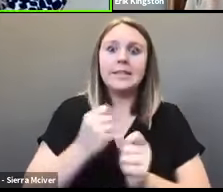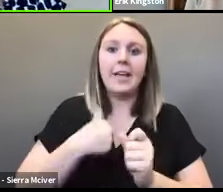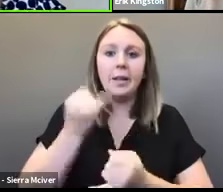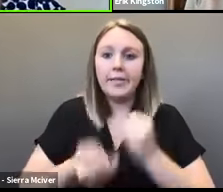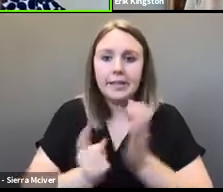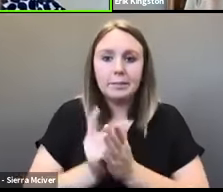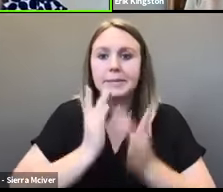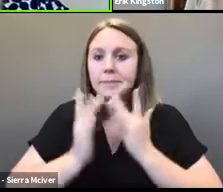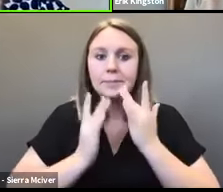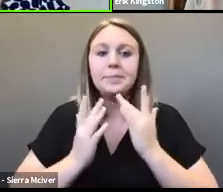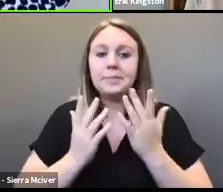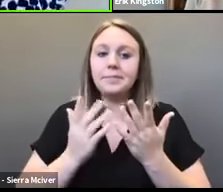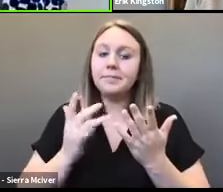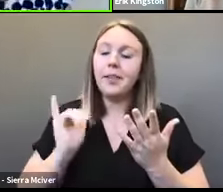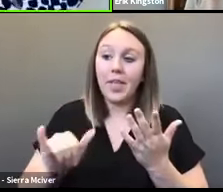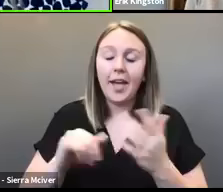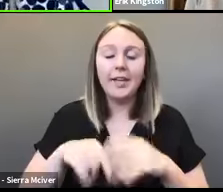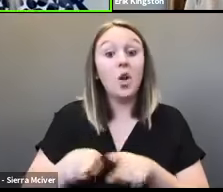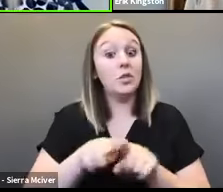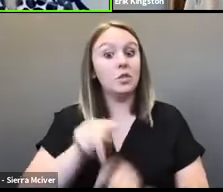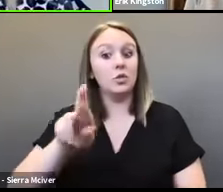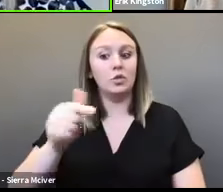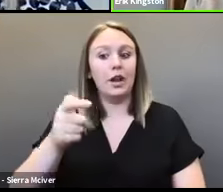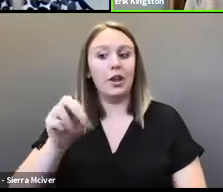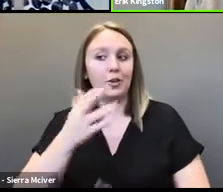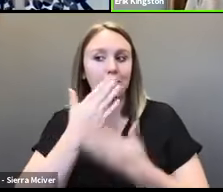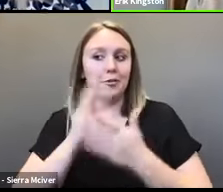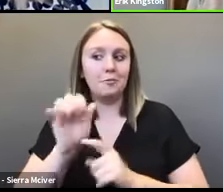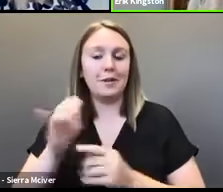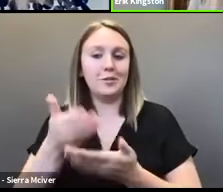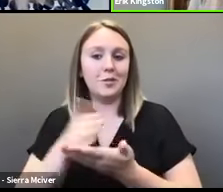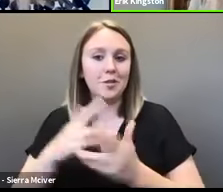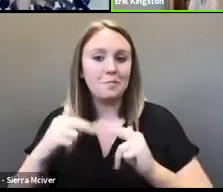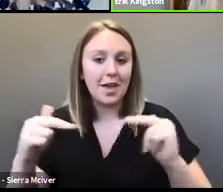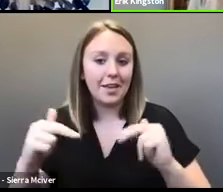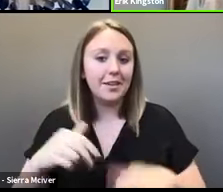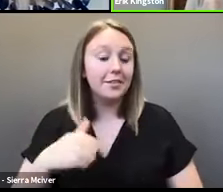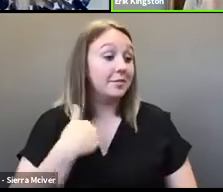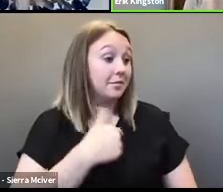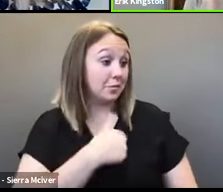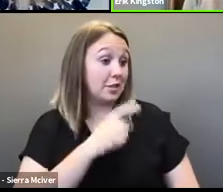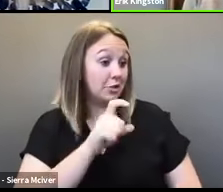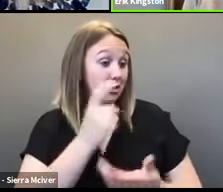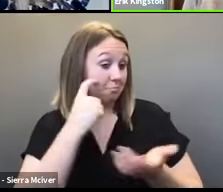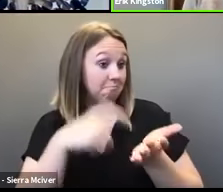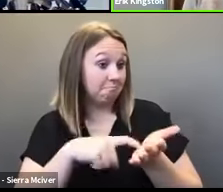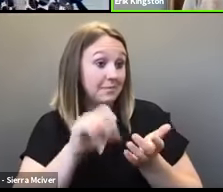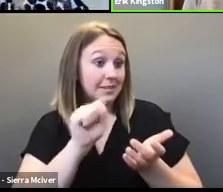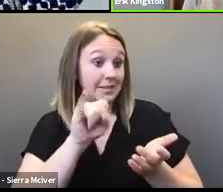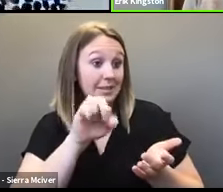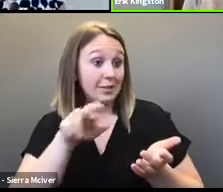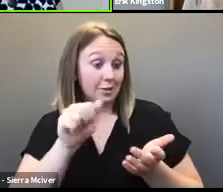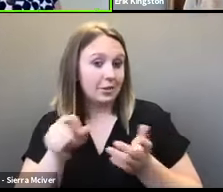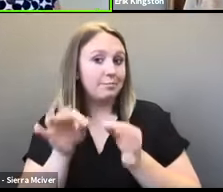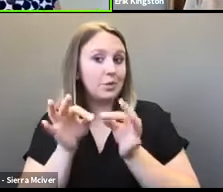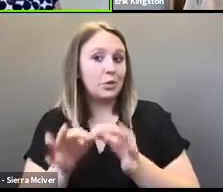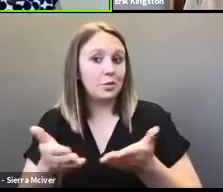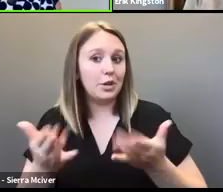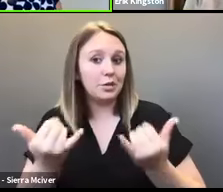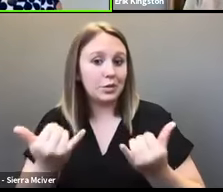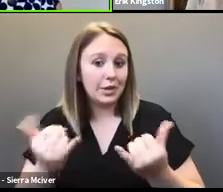It's a pretty good way to make bacon. We are making. And we should acknowledge Sierra, who's our interpreter too. Yes.